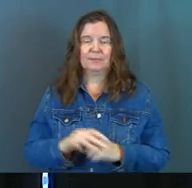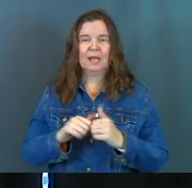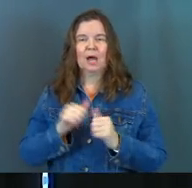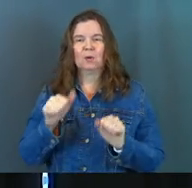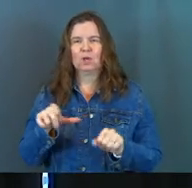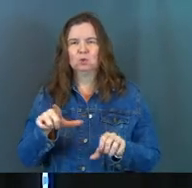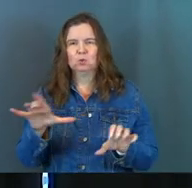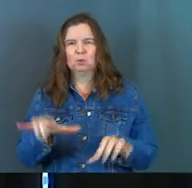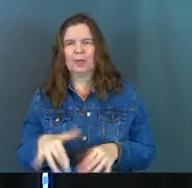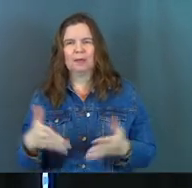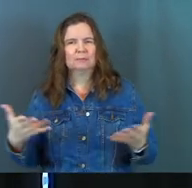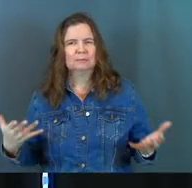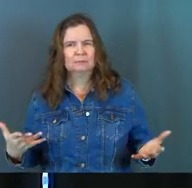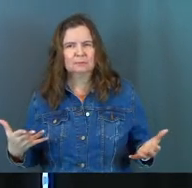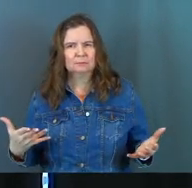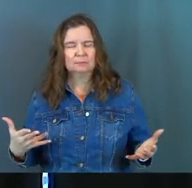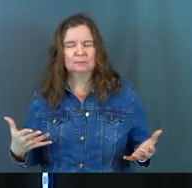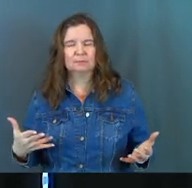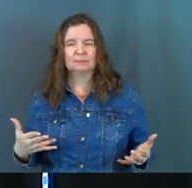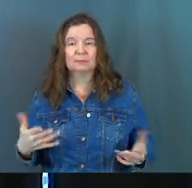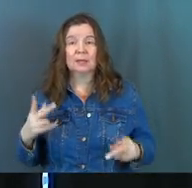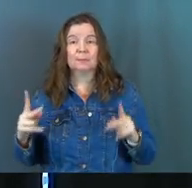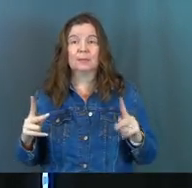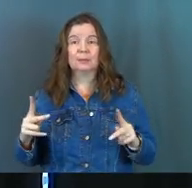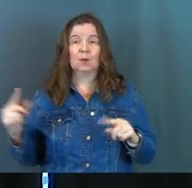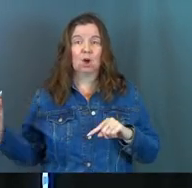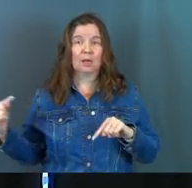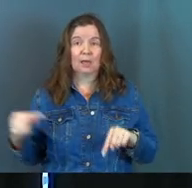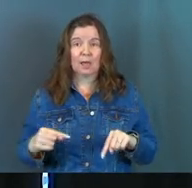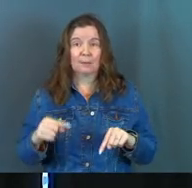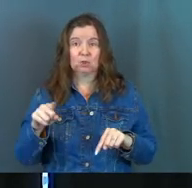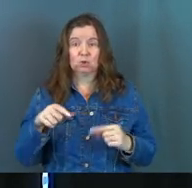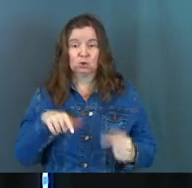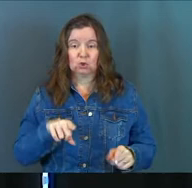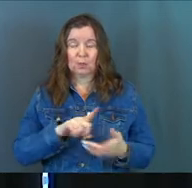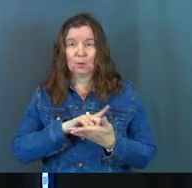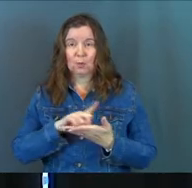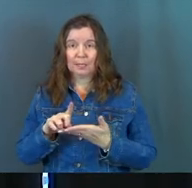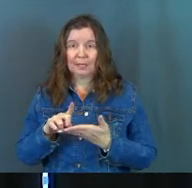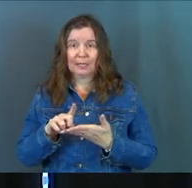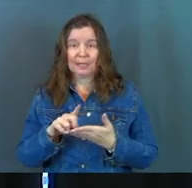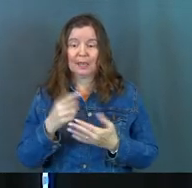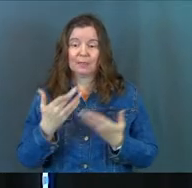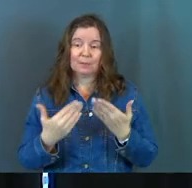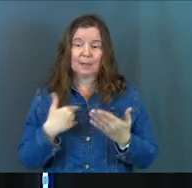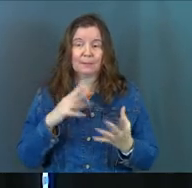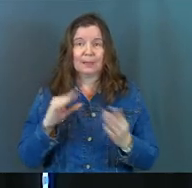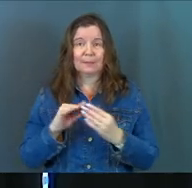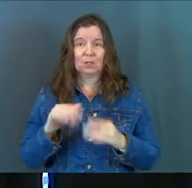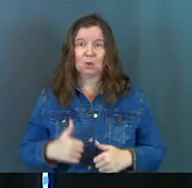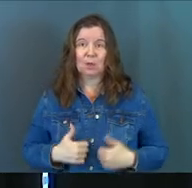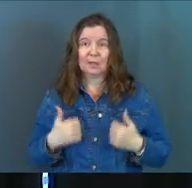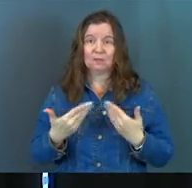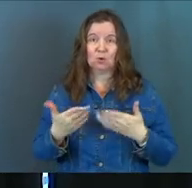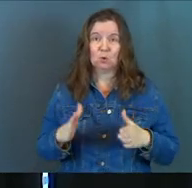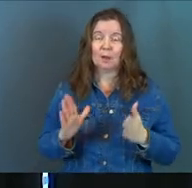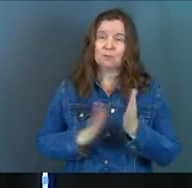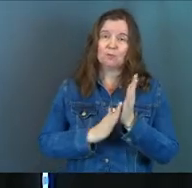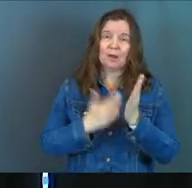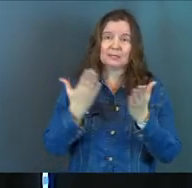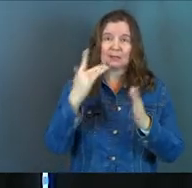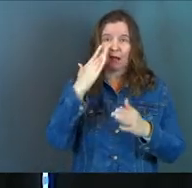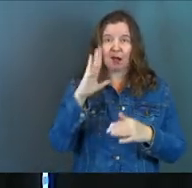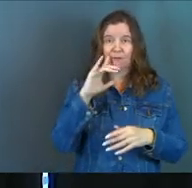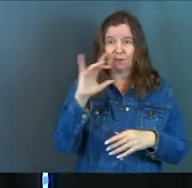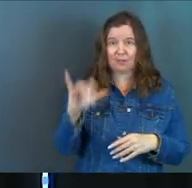How can you do that? People are coming to you during the week And there may be meeting in your living room. Praise God